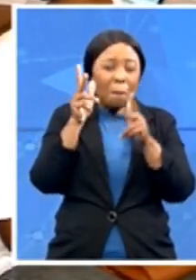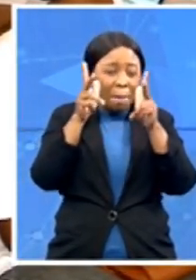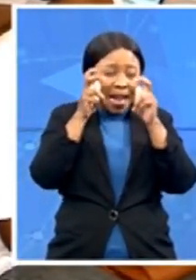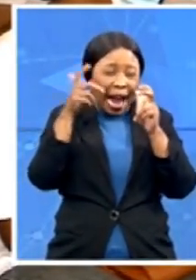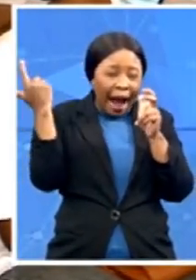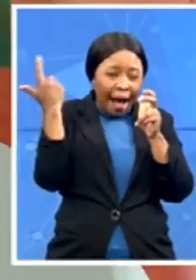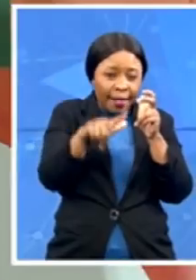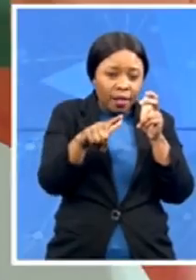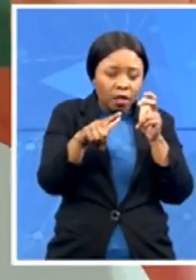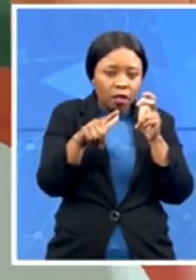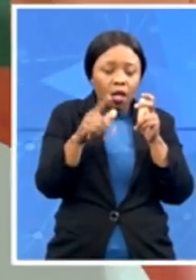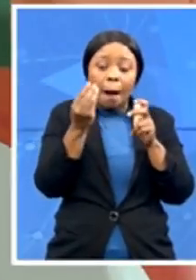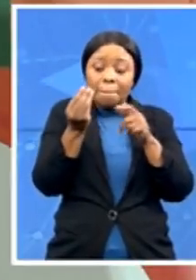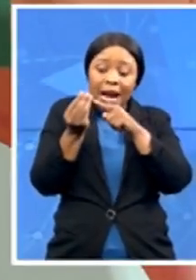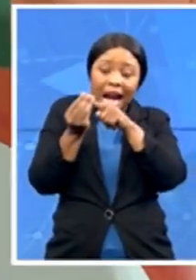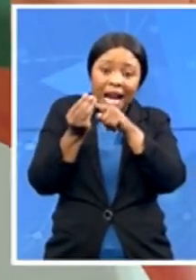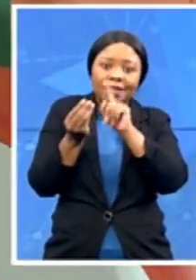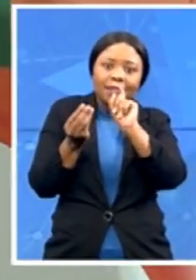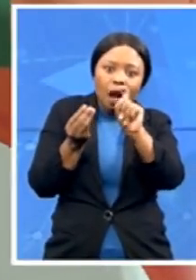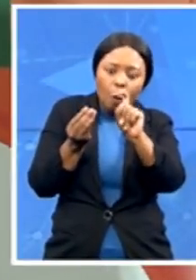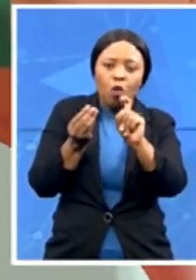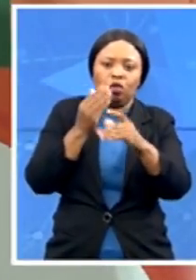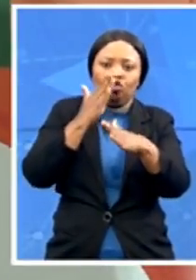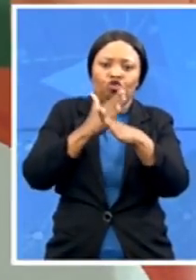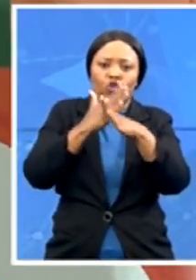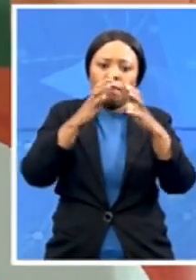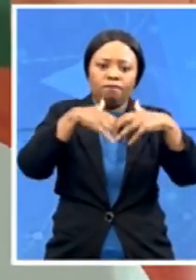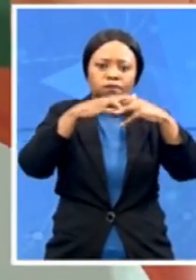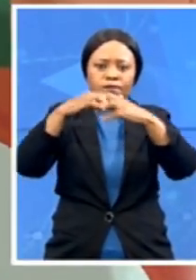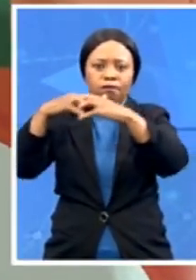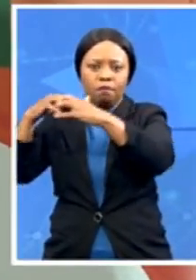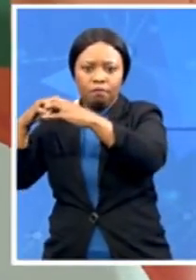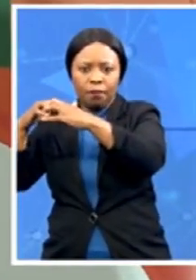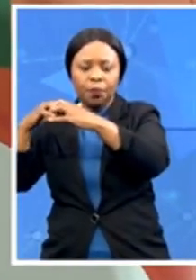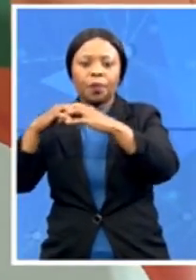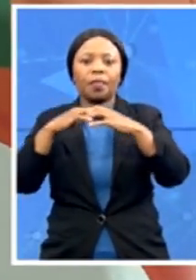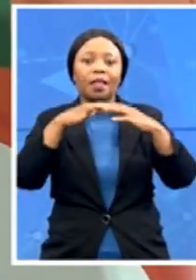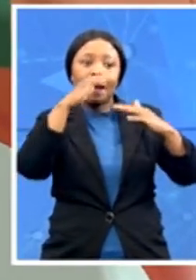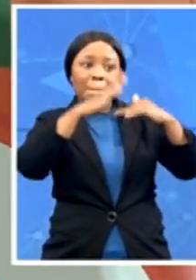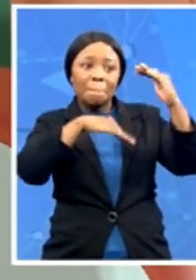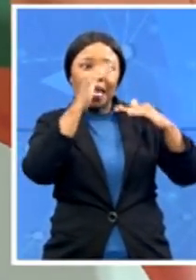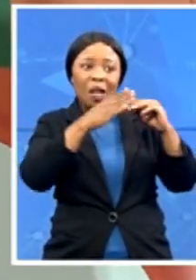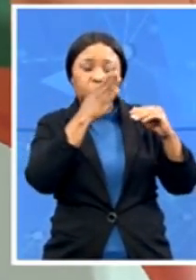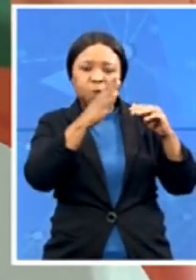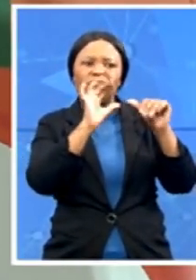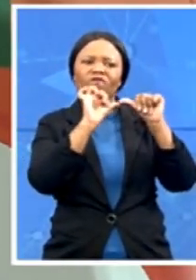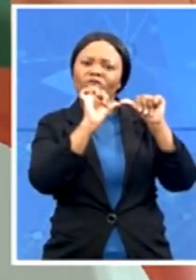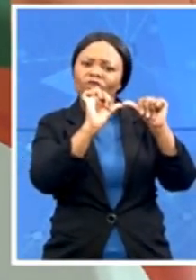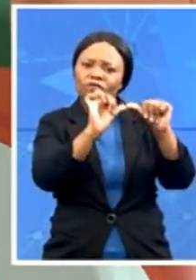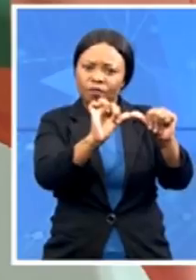jobs, maintained infrastructure, and kept SOEs functioning